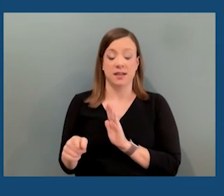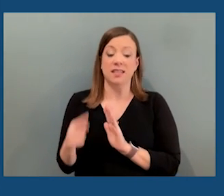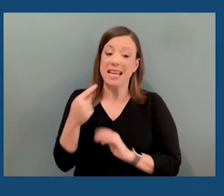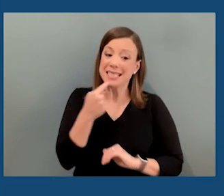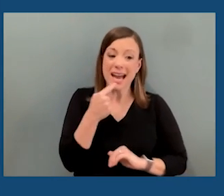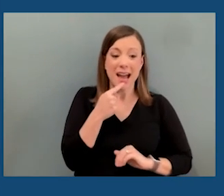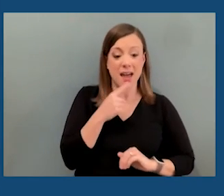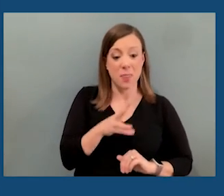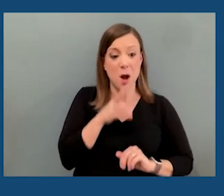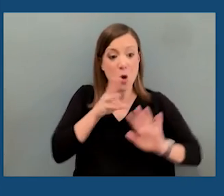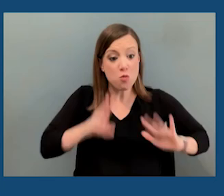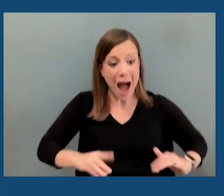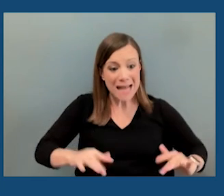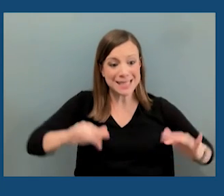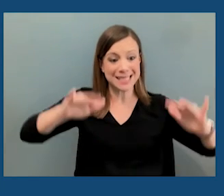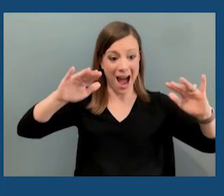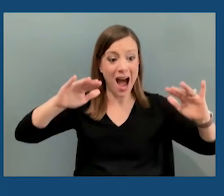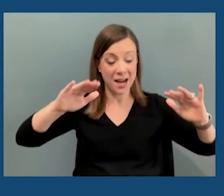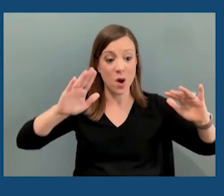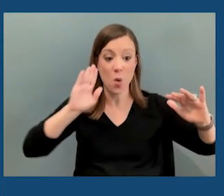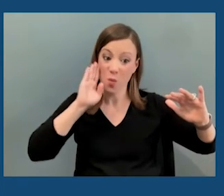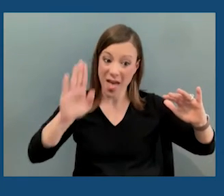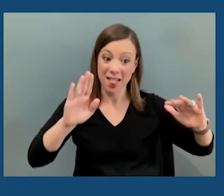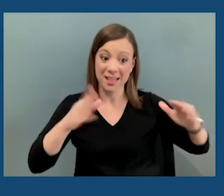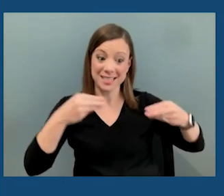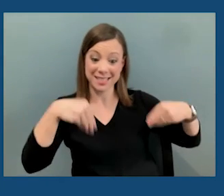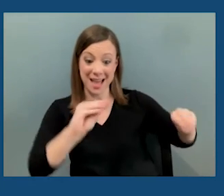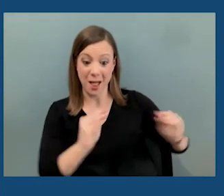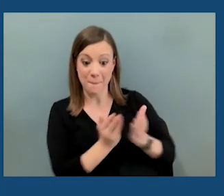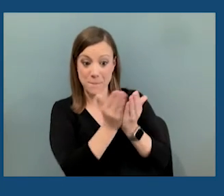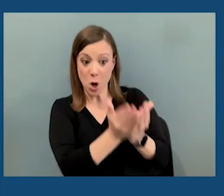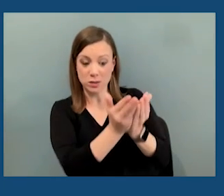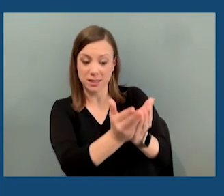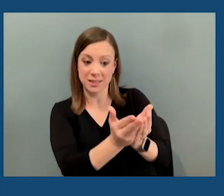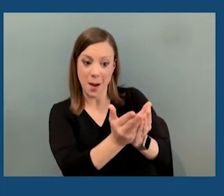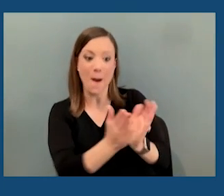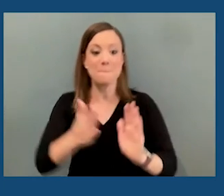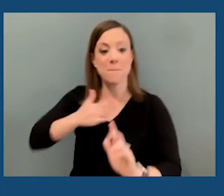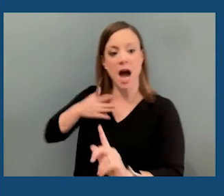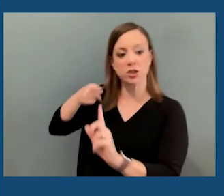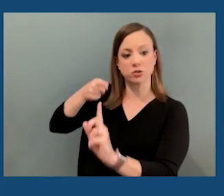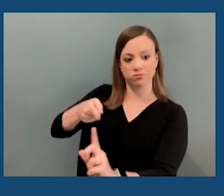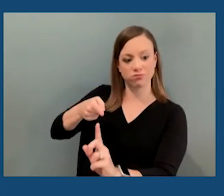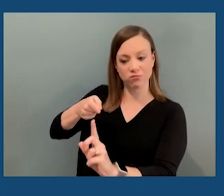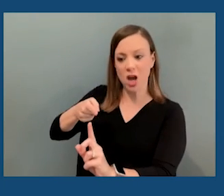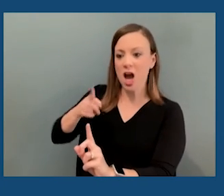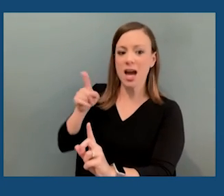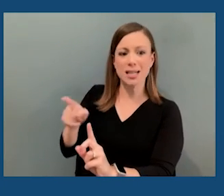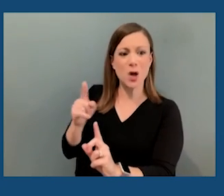sure everybody has a boat in the first place. Everybody needs a boat. From the dry cleaner,